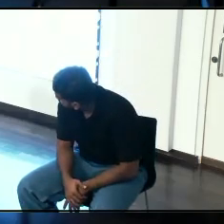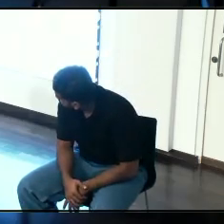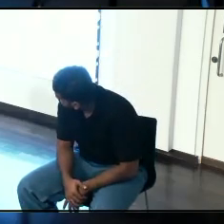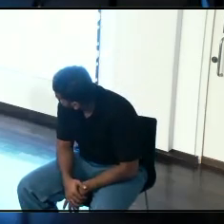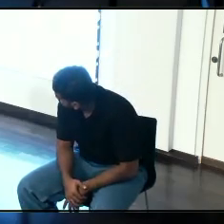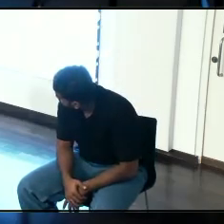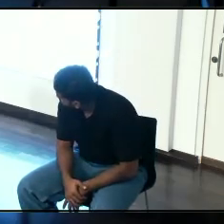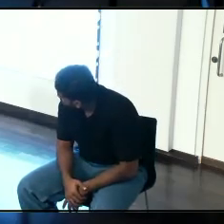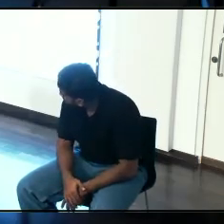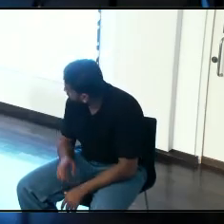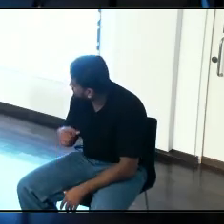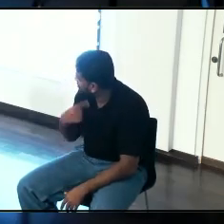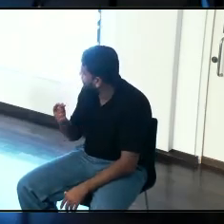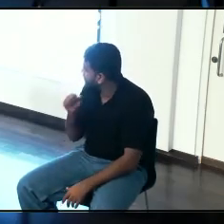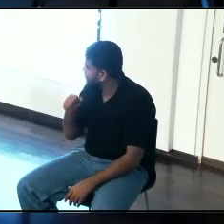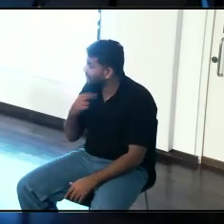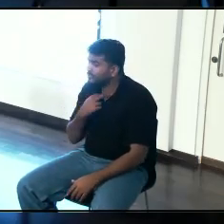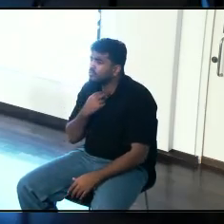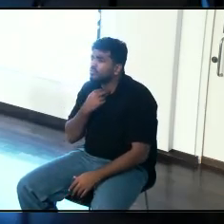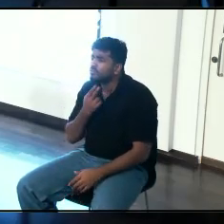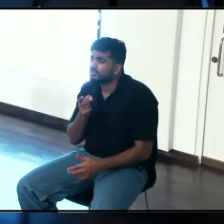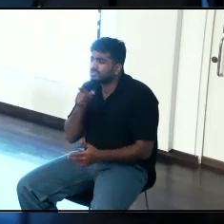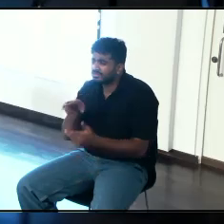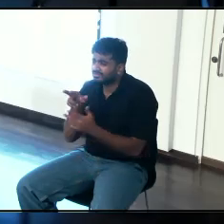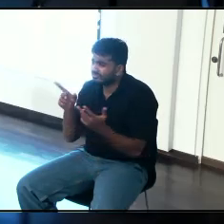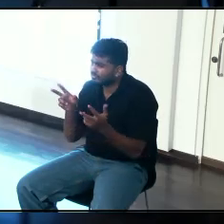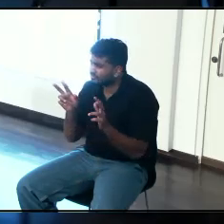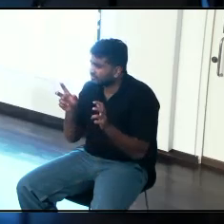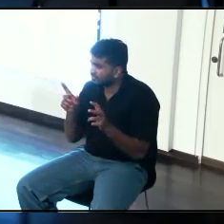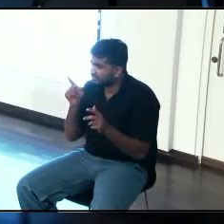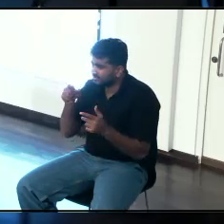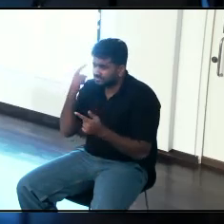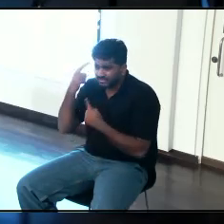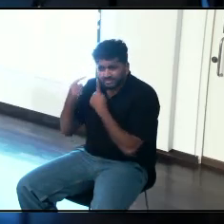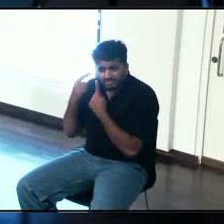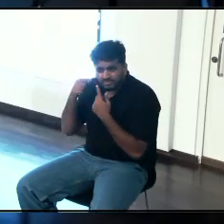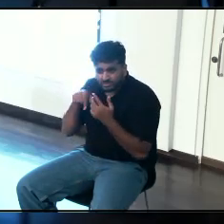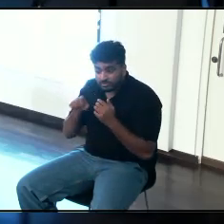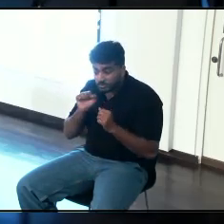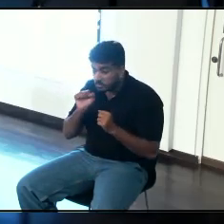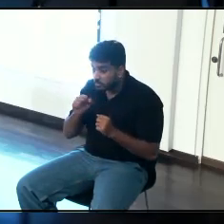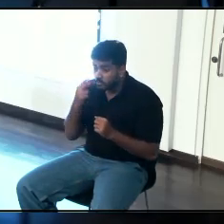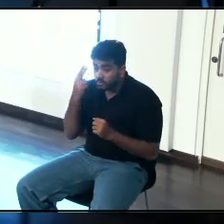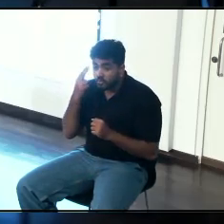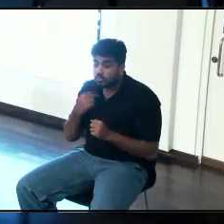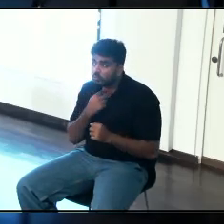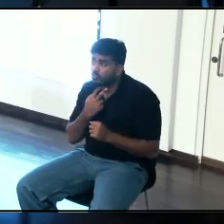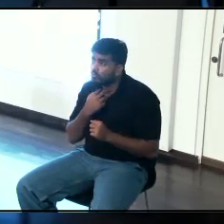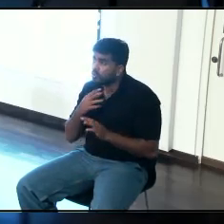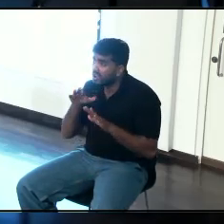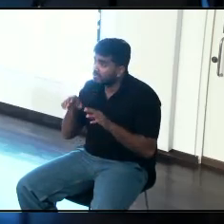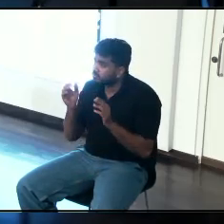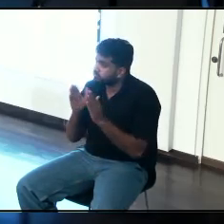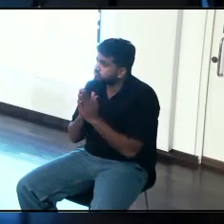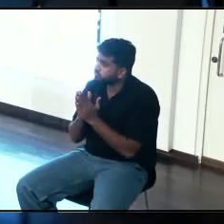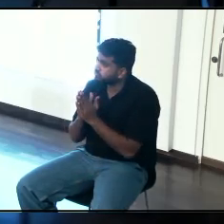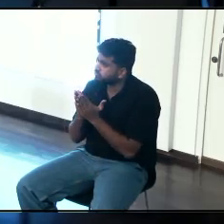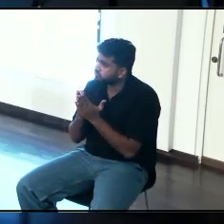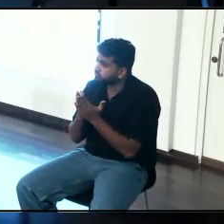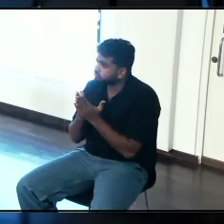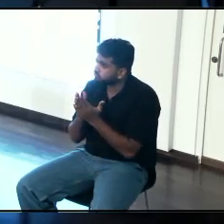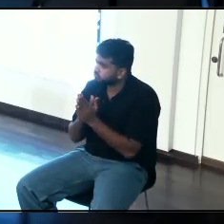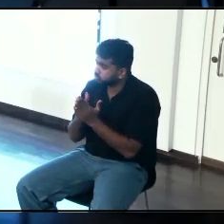about the voice and it should be heard. And I was also thinking there are a lot of voices in this book, and it's mostly